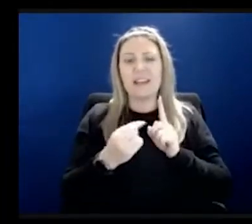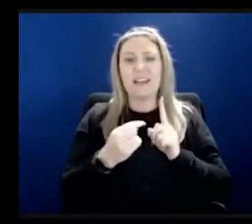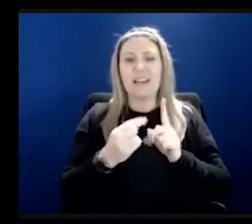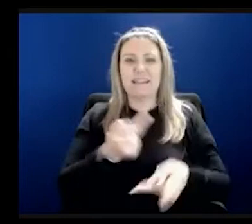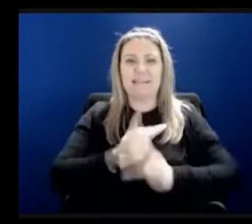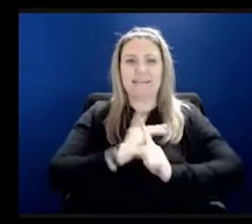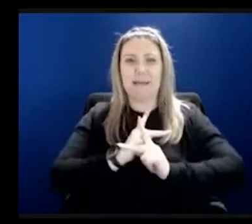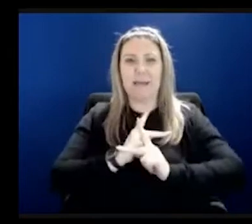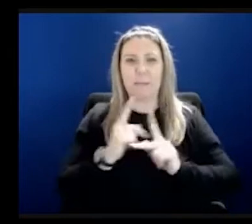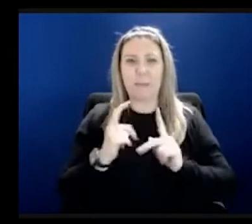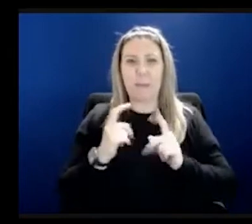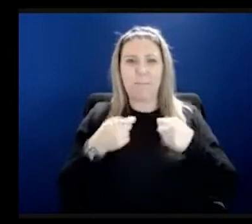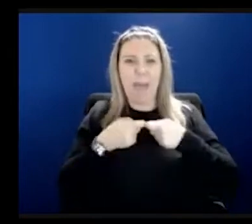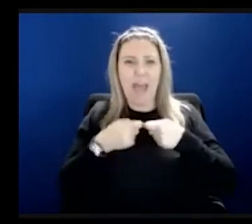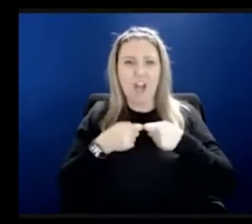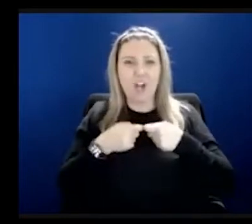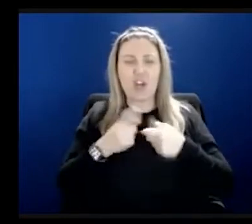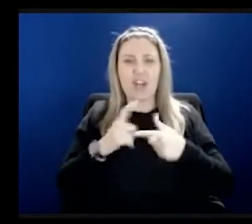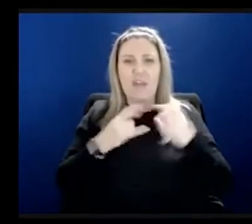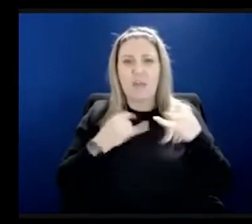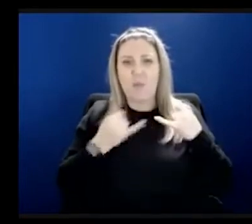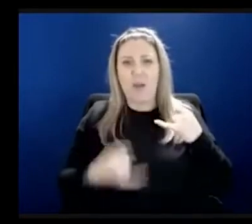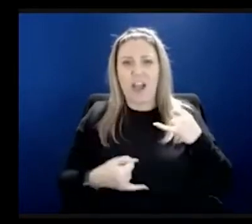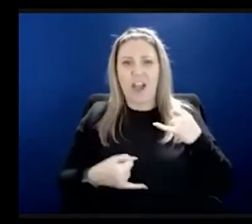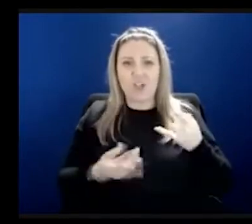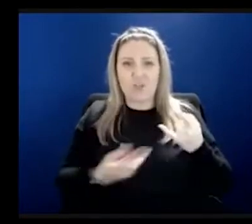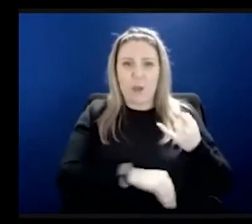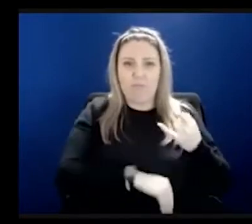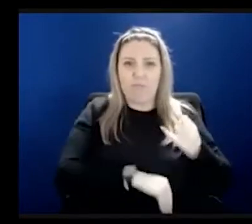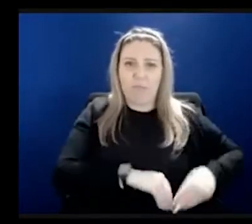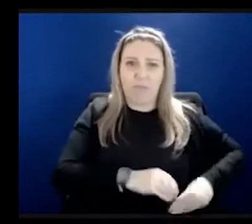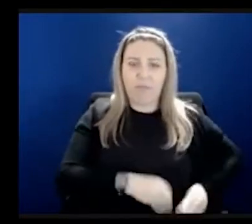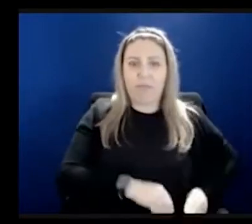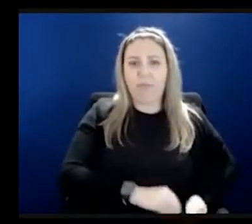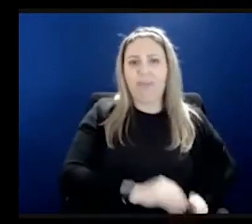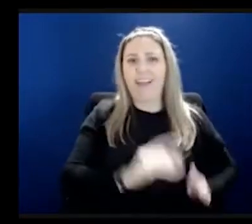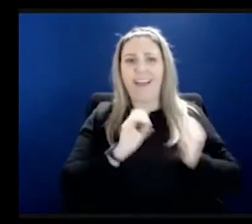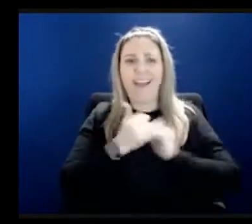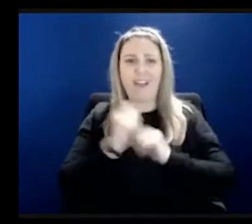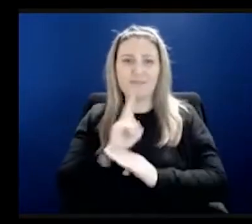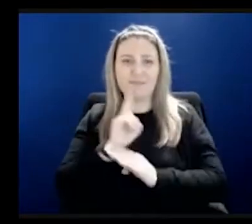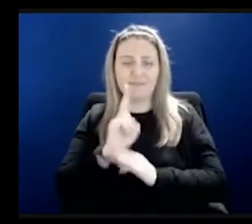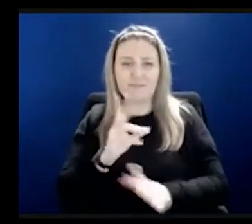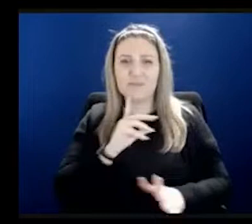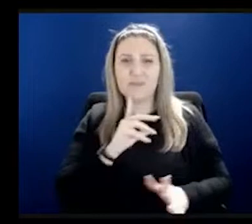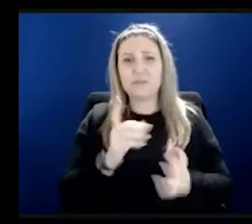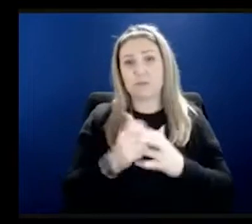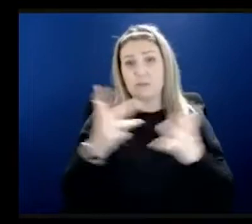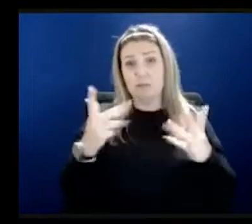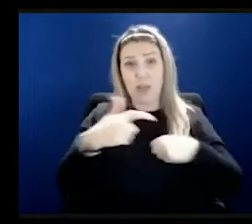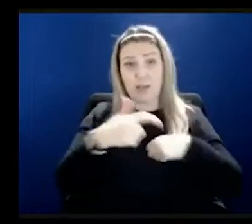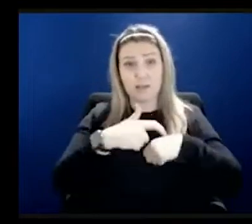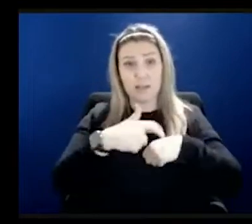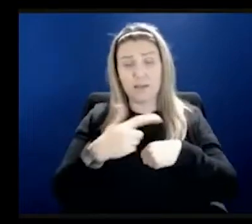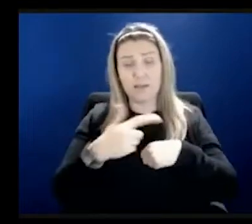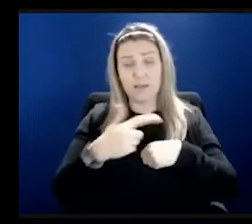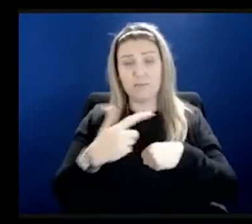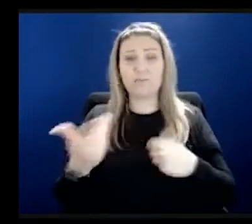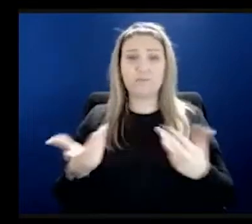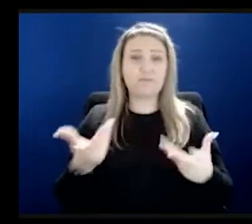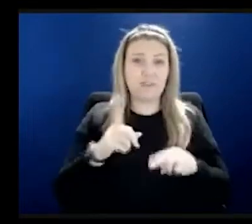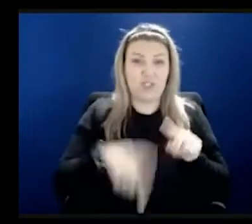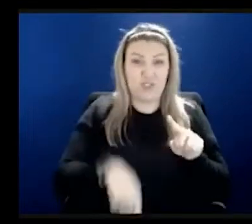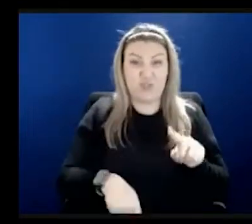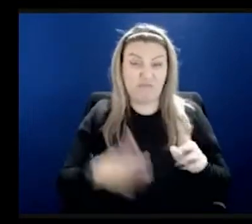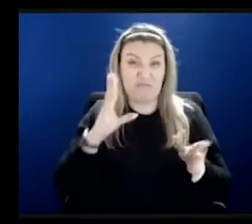and then I would tuck the wires in, and that's how I'd wear them. So a lot of the times, I mean, you couldn't tell that I was wearing